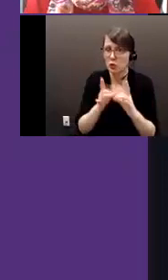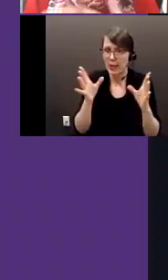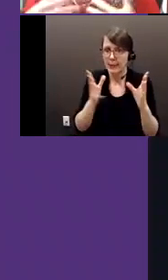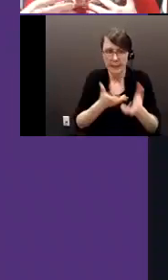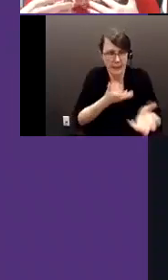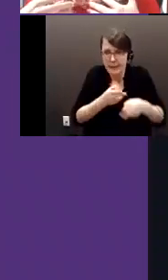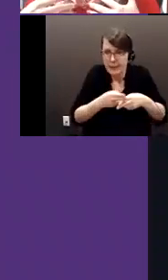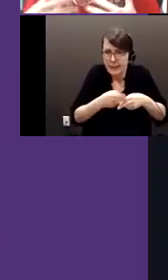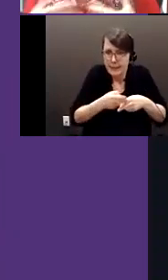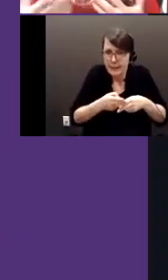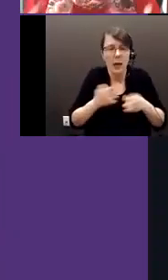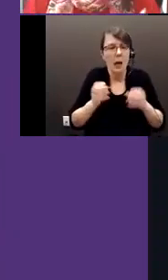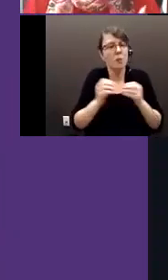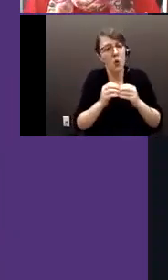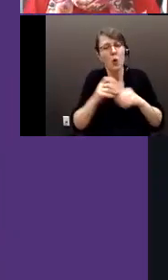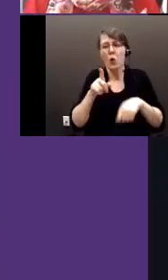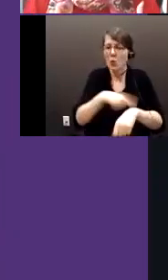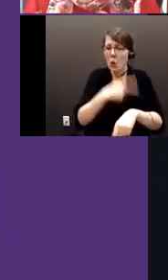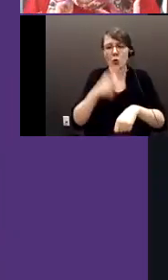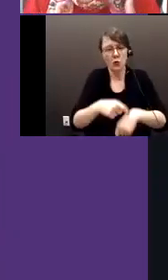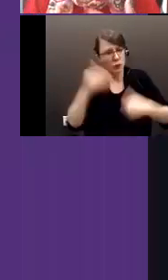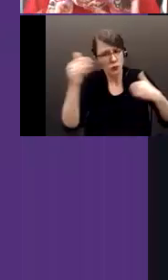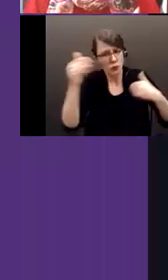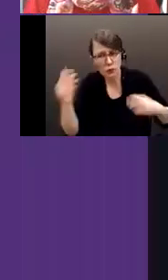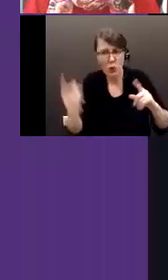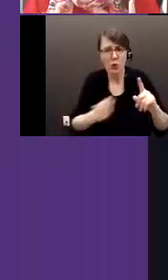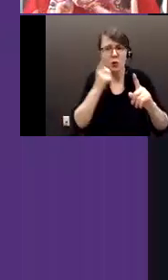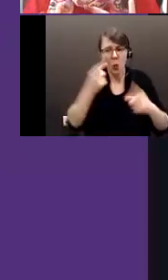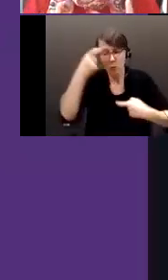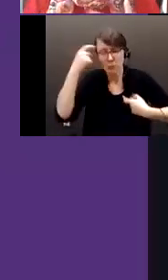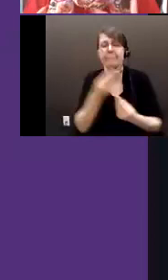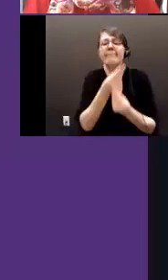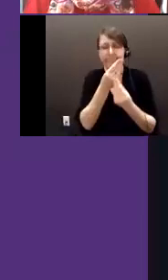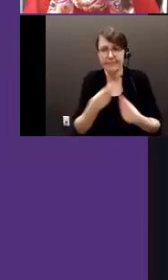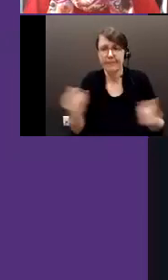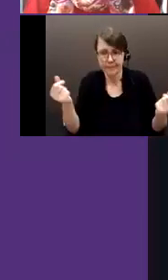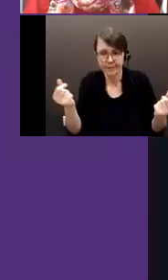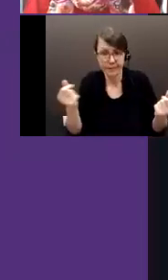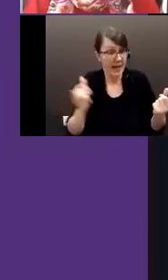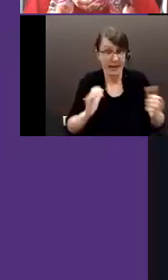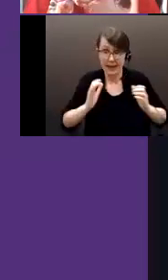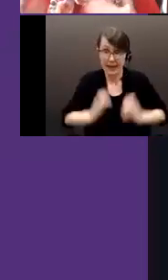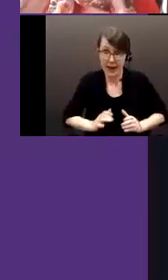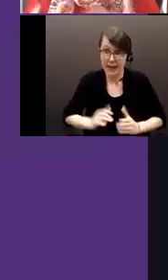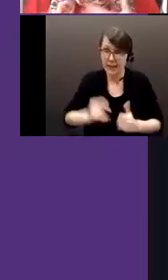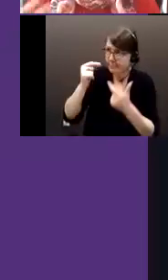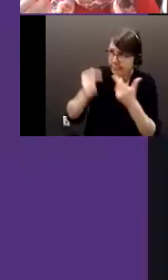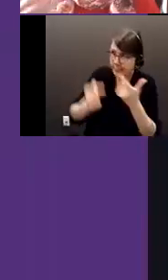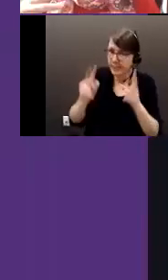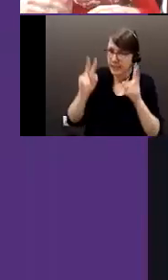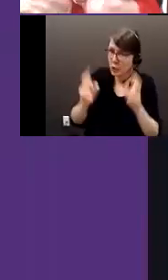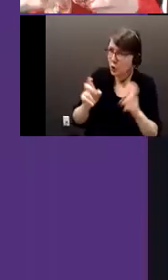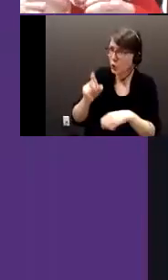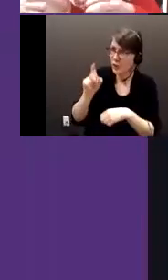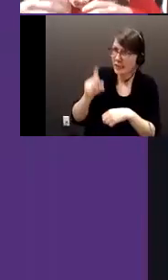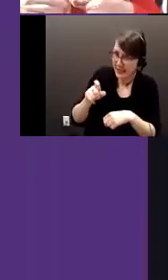to address the needs and the issues that our clients present while trying to keep it also